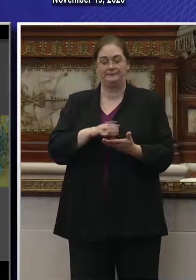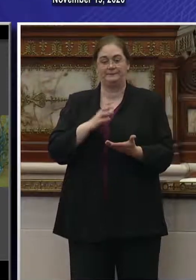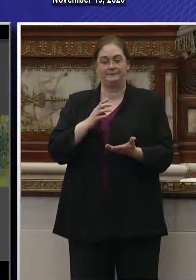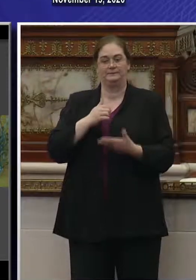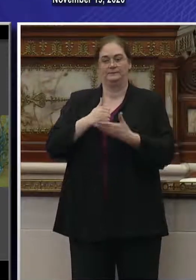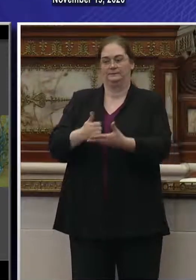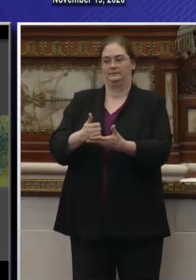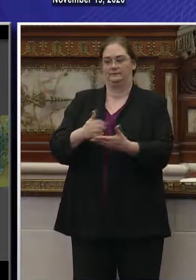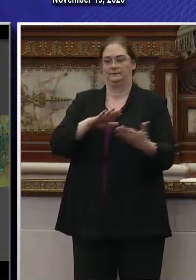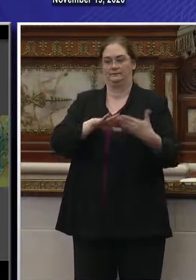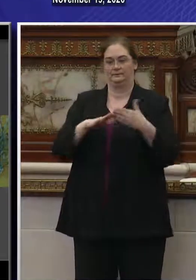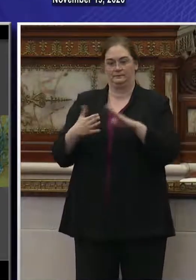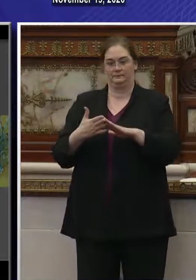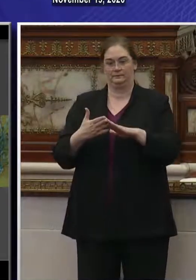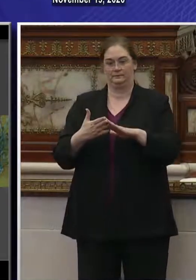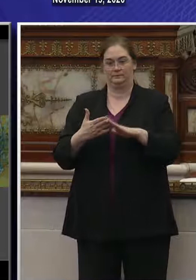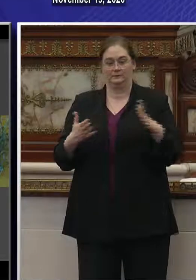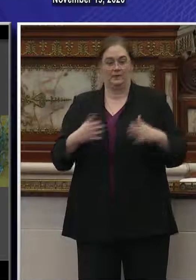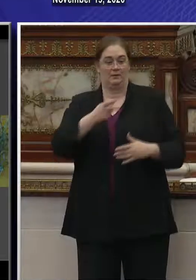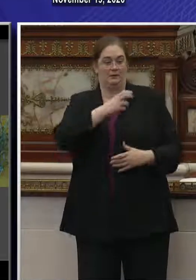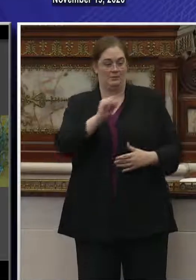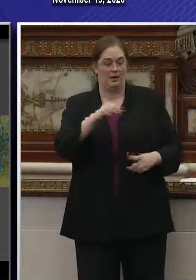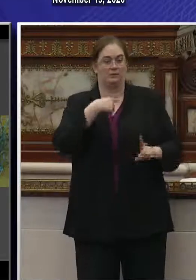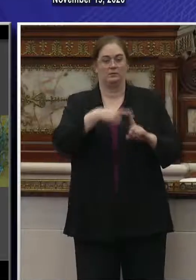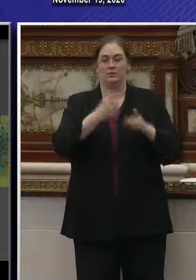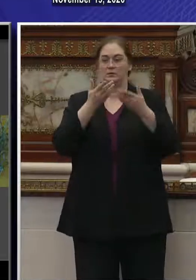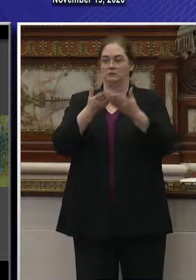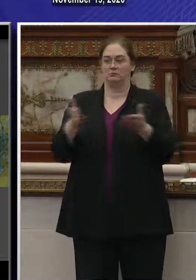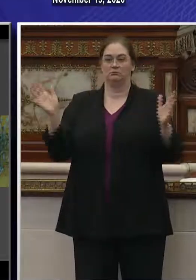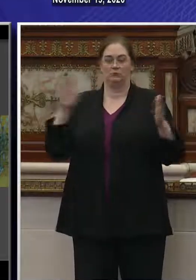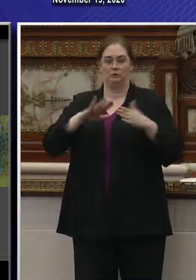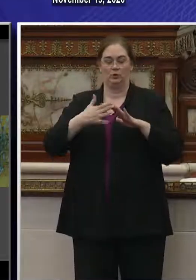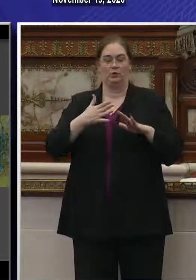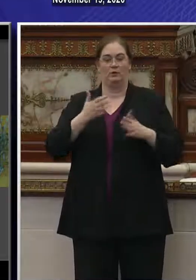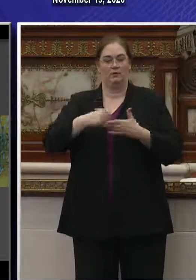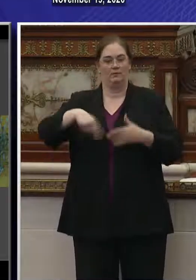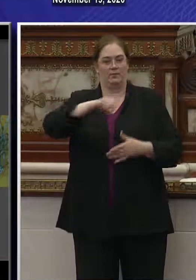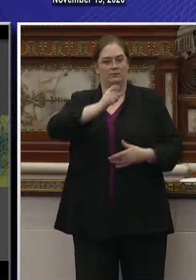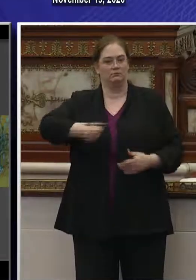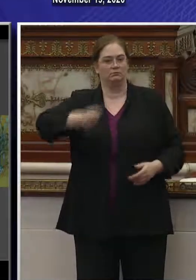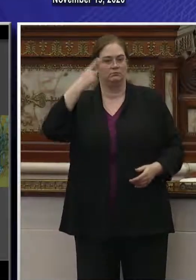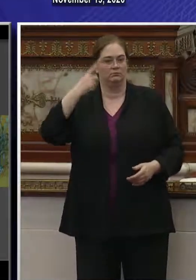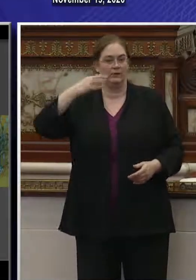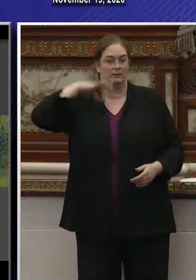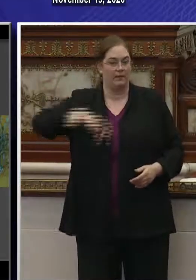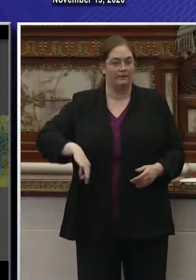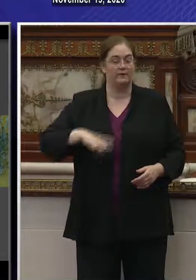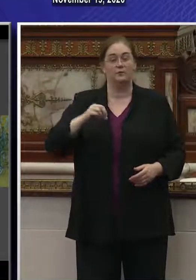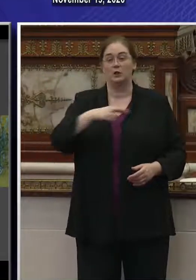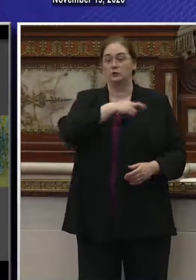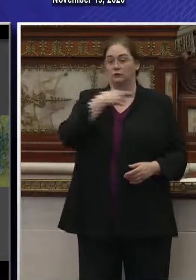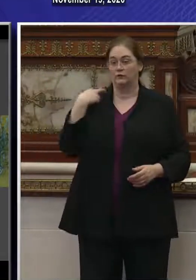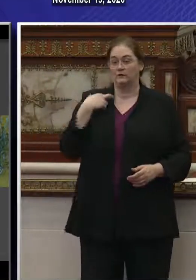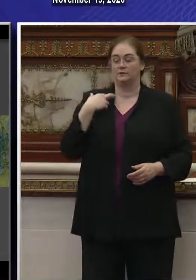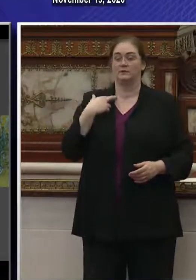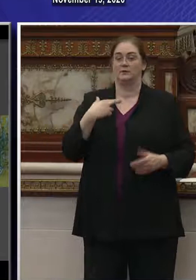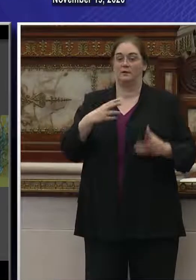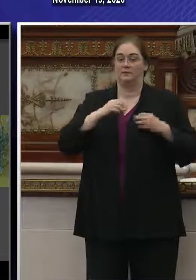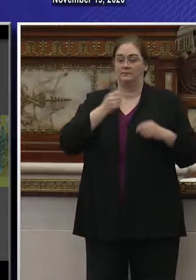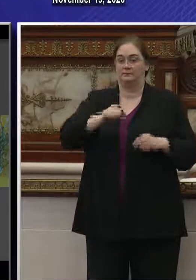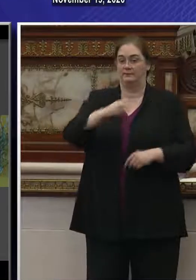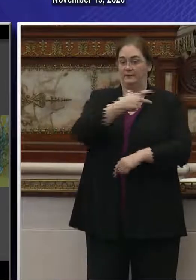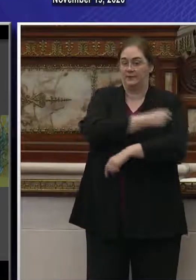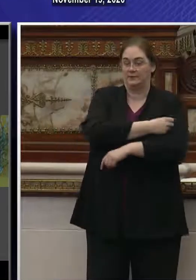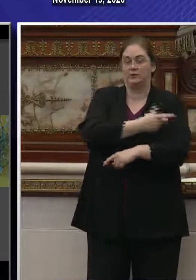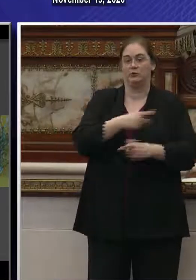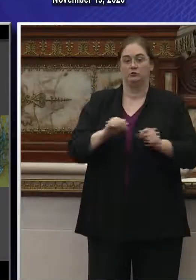helps the community, both at Penn and the broader community, understand the benefits and risks of the vaccine, and tries